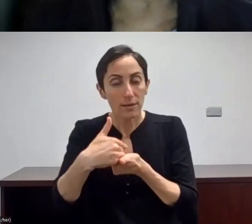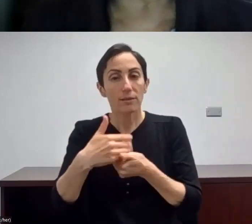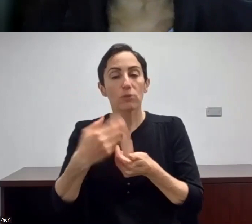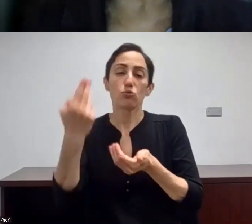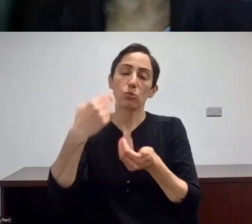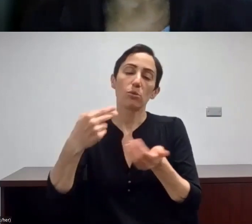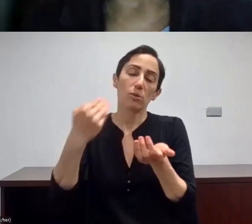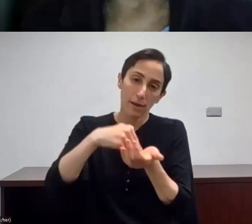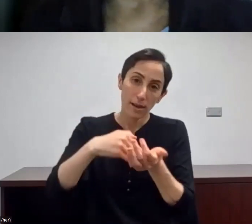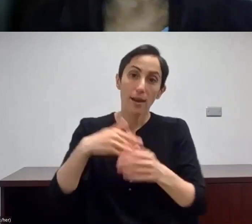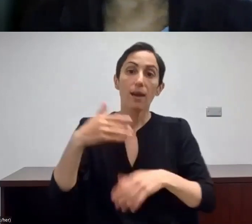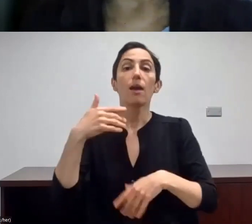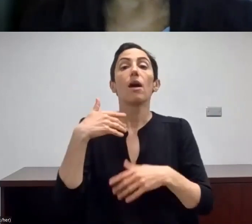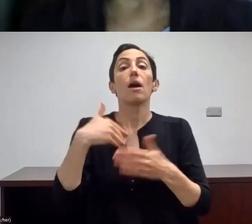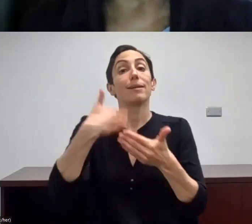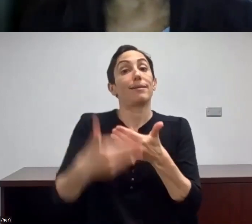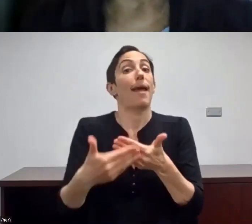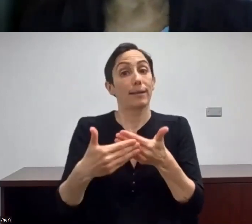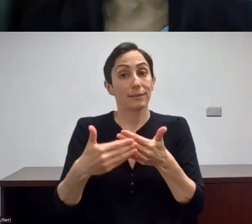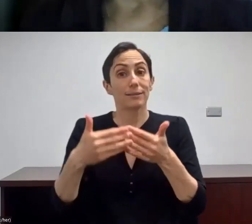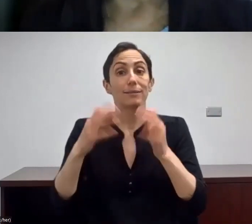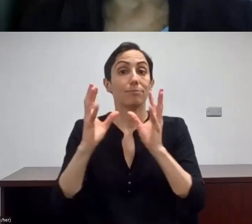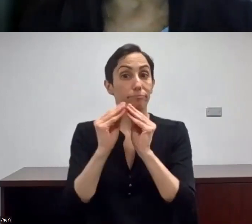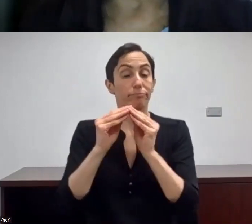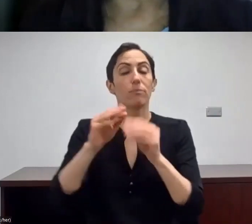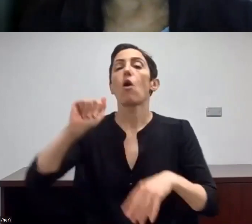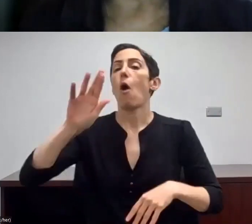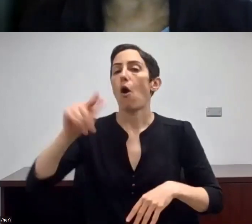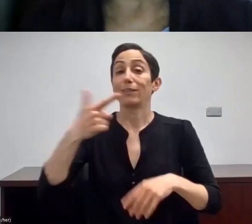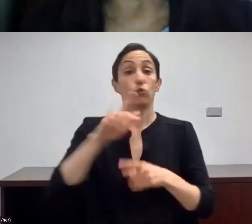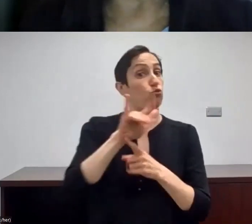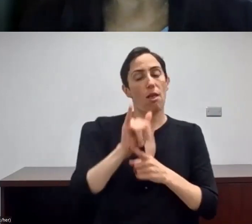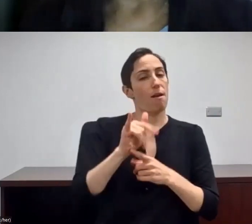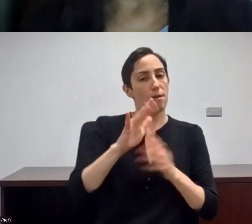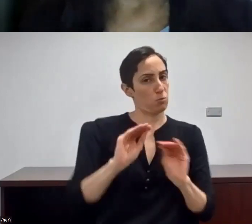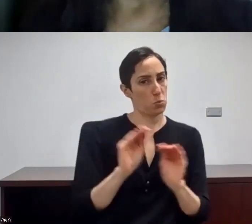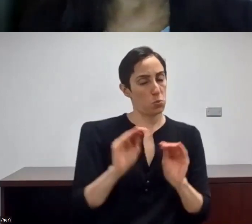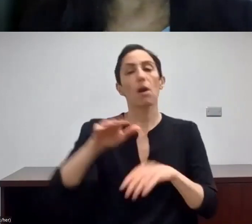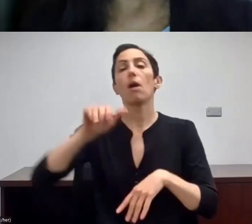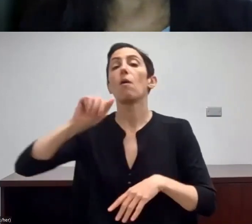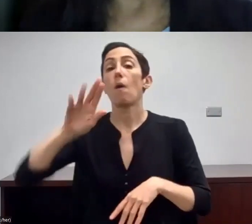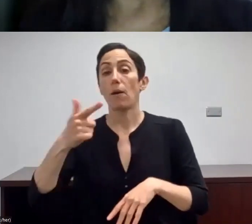We will be taking off in July, but our next one will be August 12th